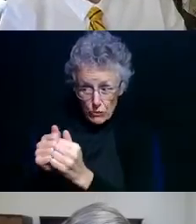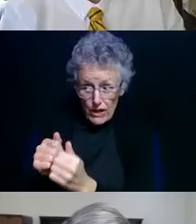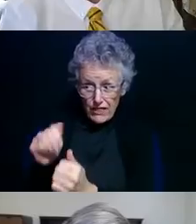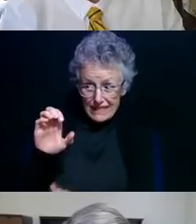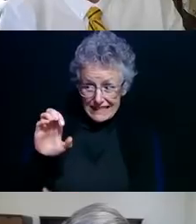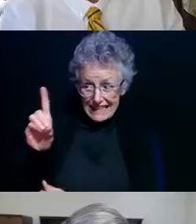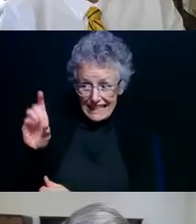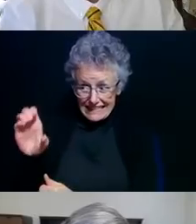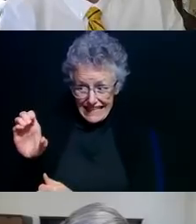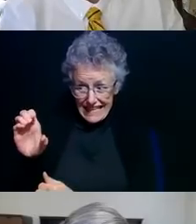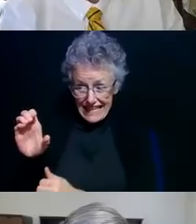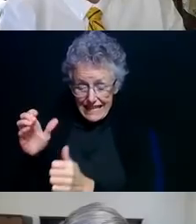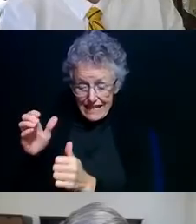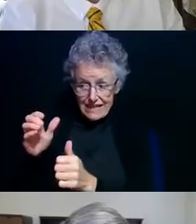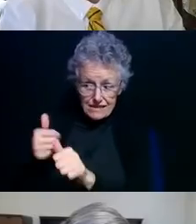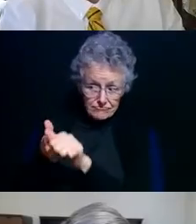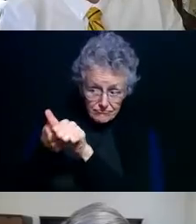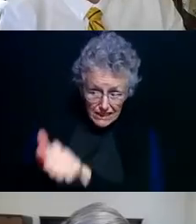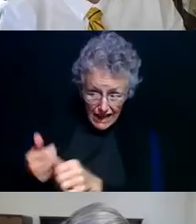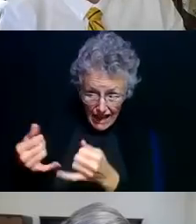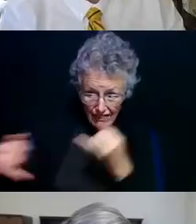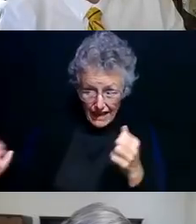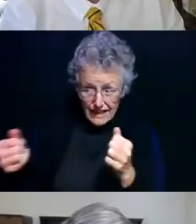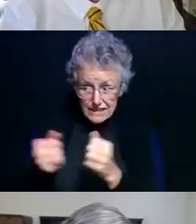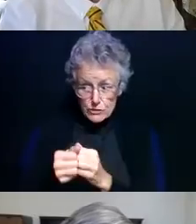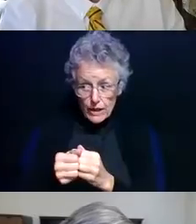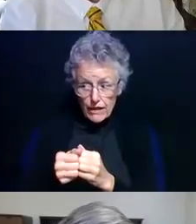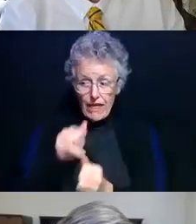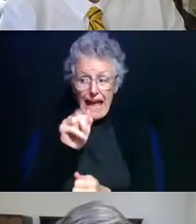about airborne COVID-19 spread?